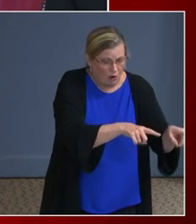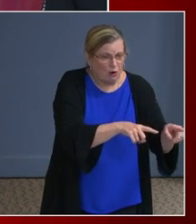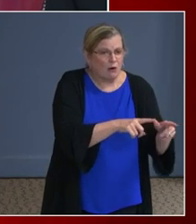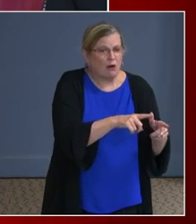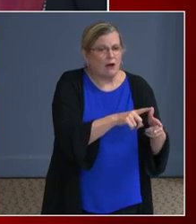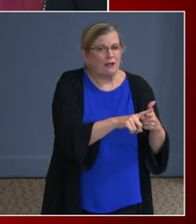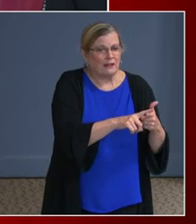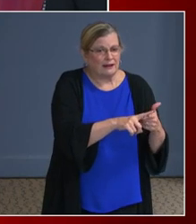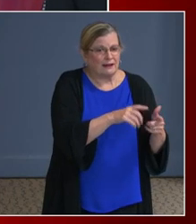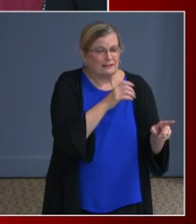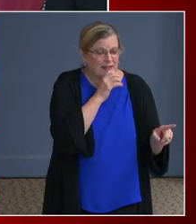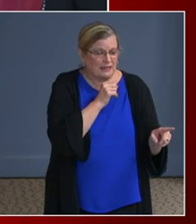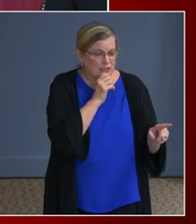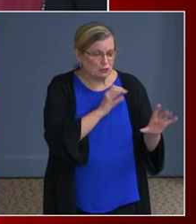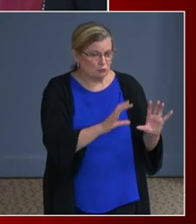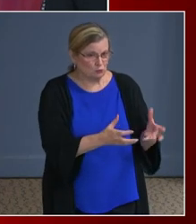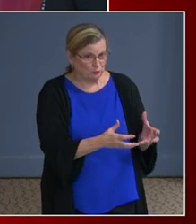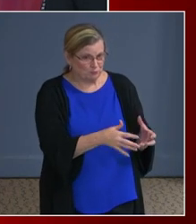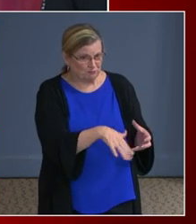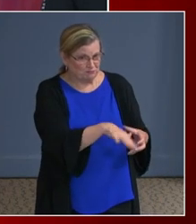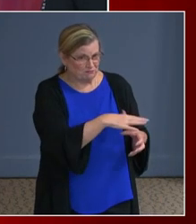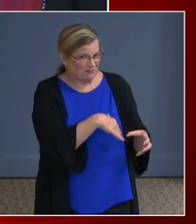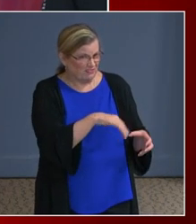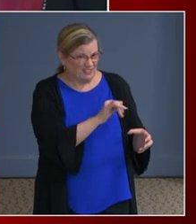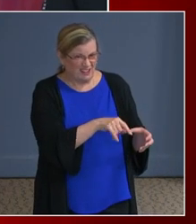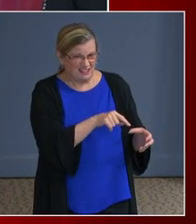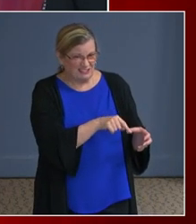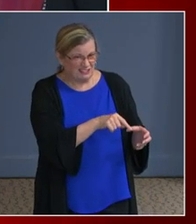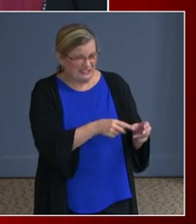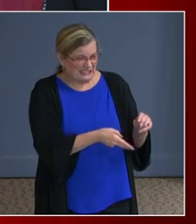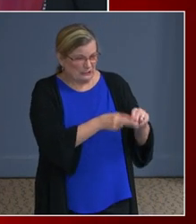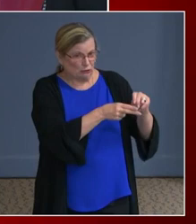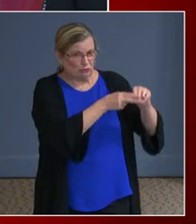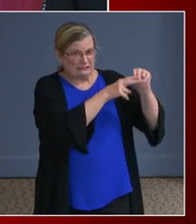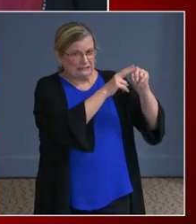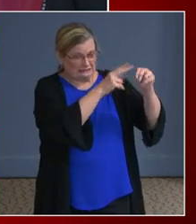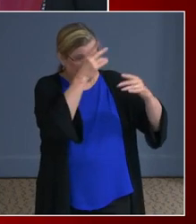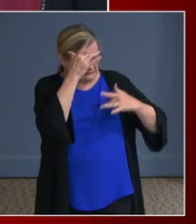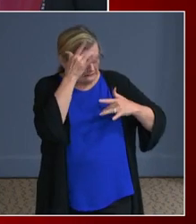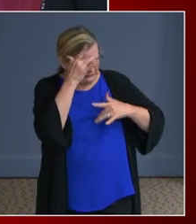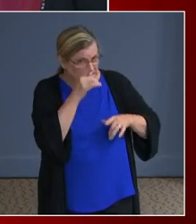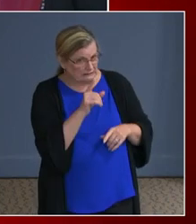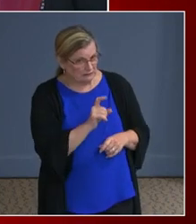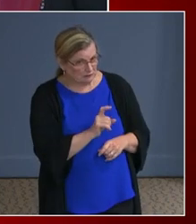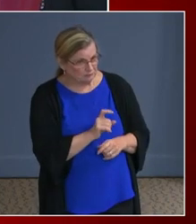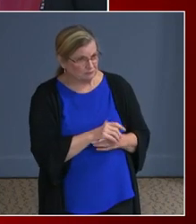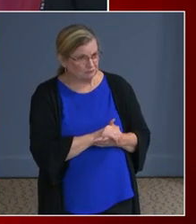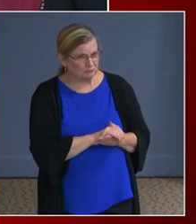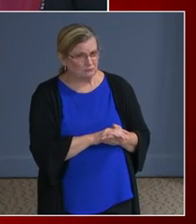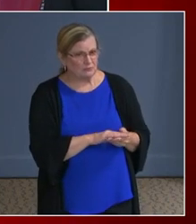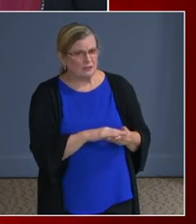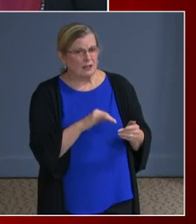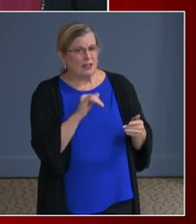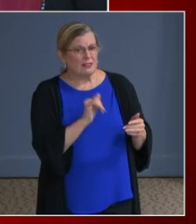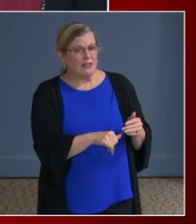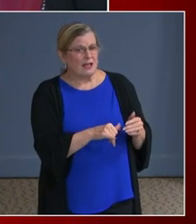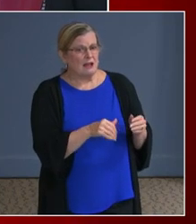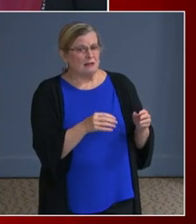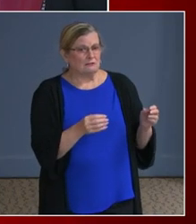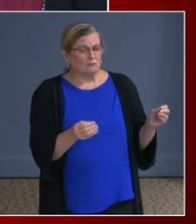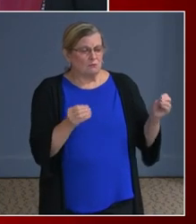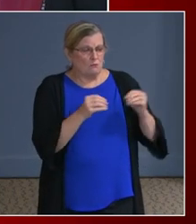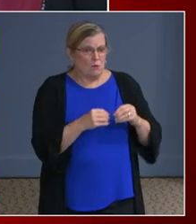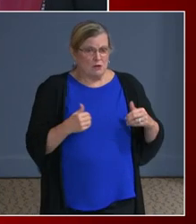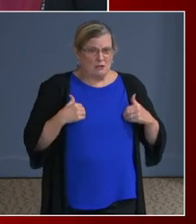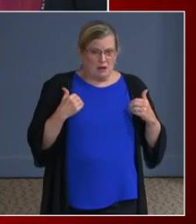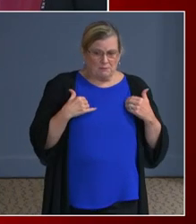group in which incidence is increasing, or the number of cases is increasing, is trending toward younger age groups, where